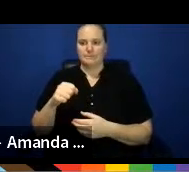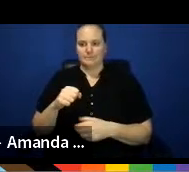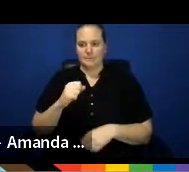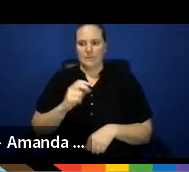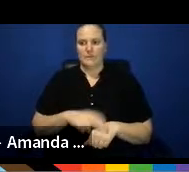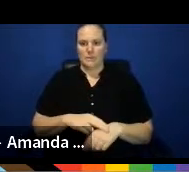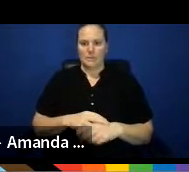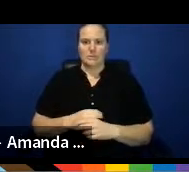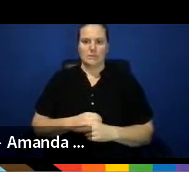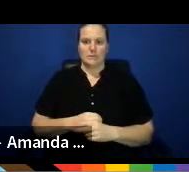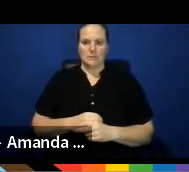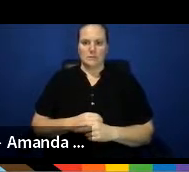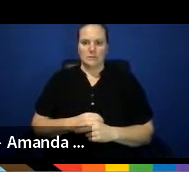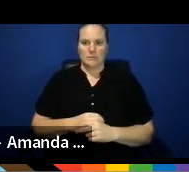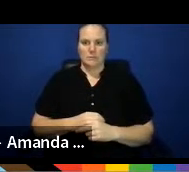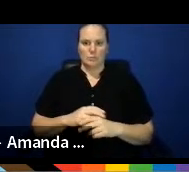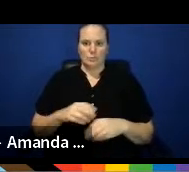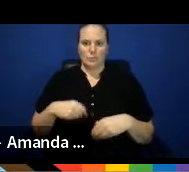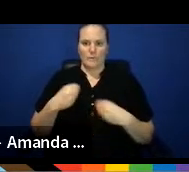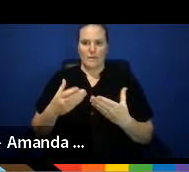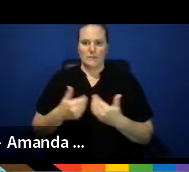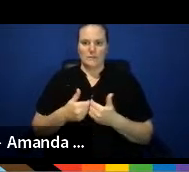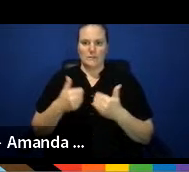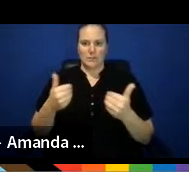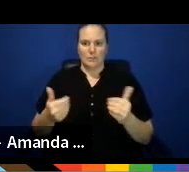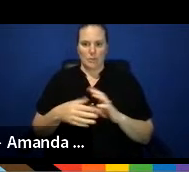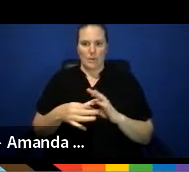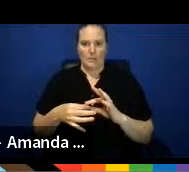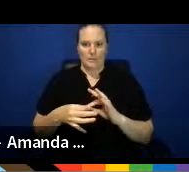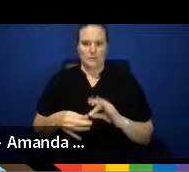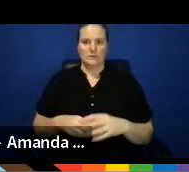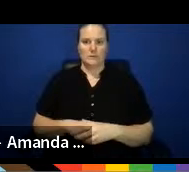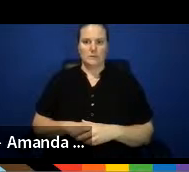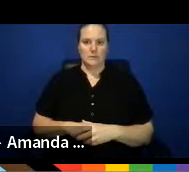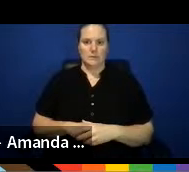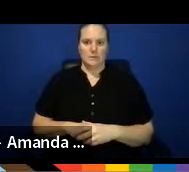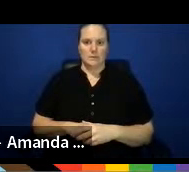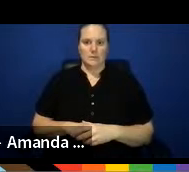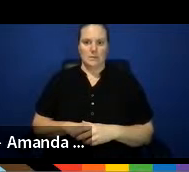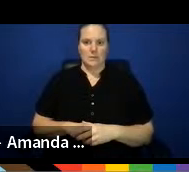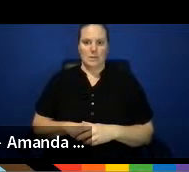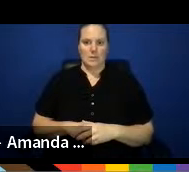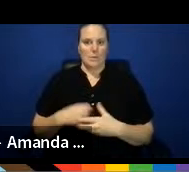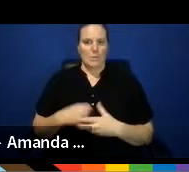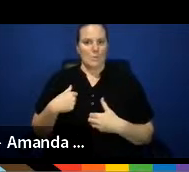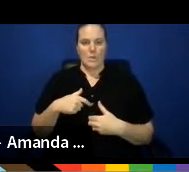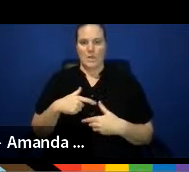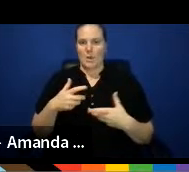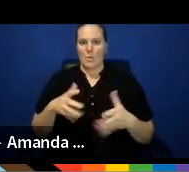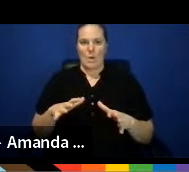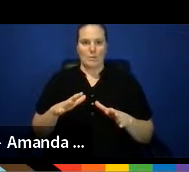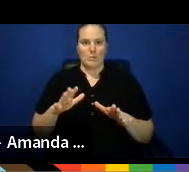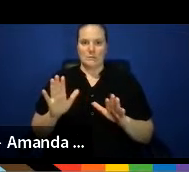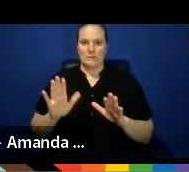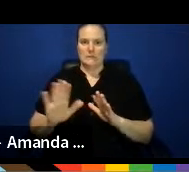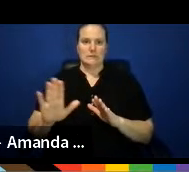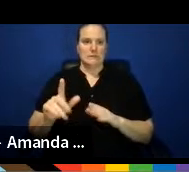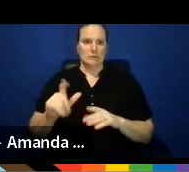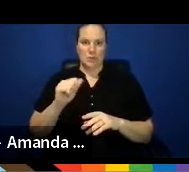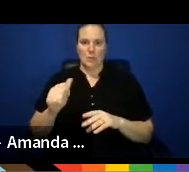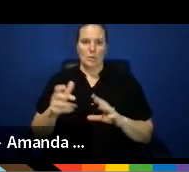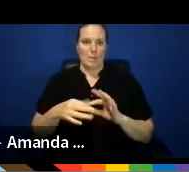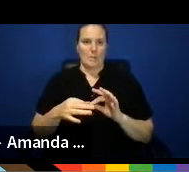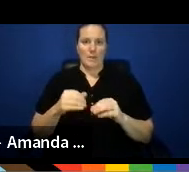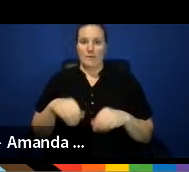absolutely, provide that separate comments. We do not want to discourage anybody from commenting. So if you want